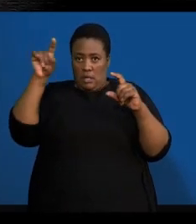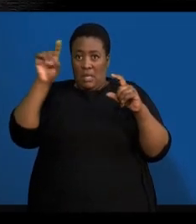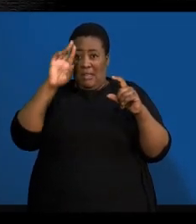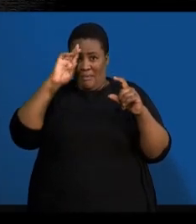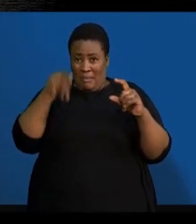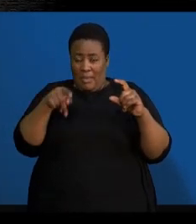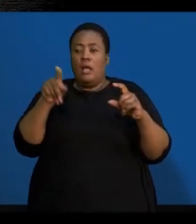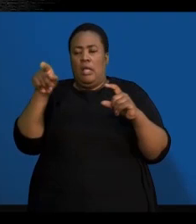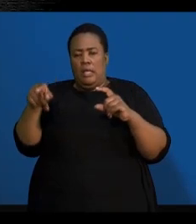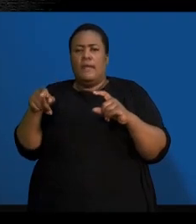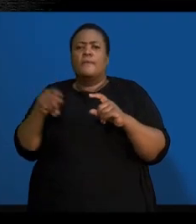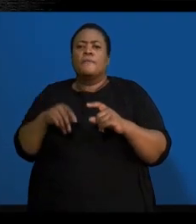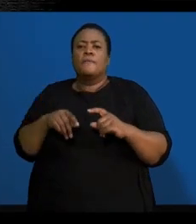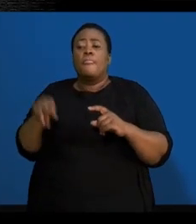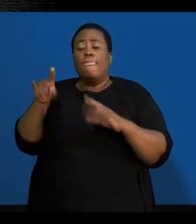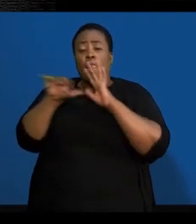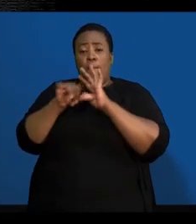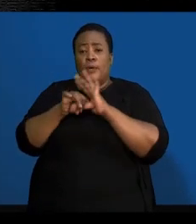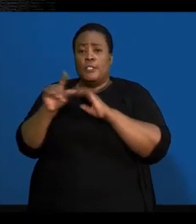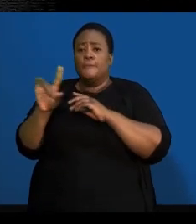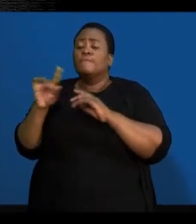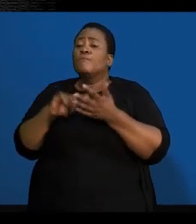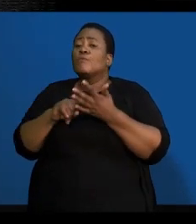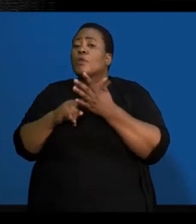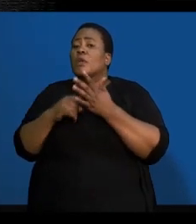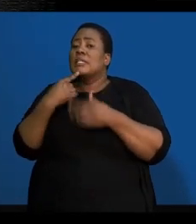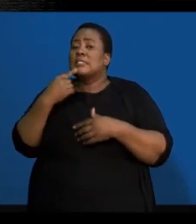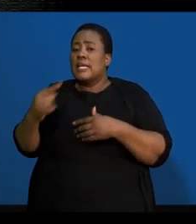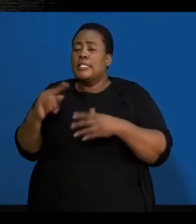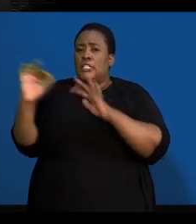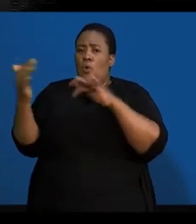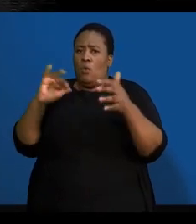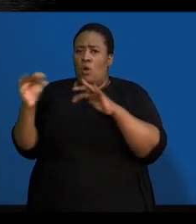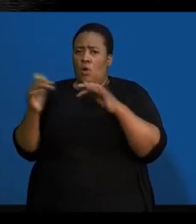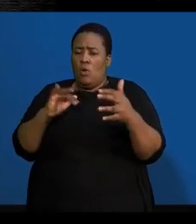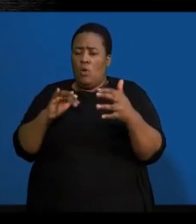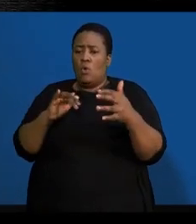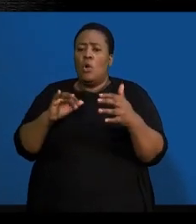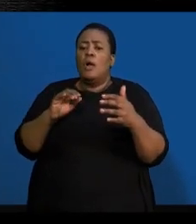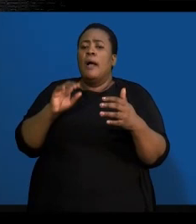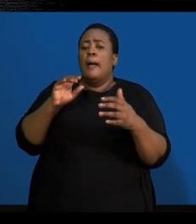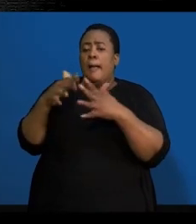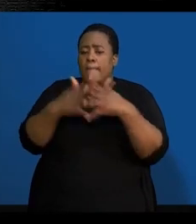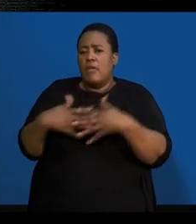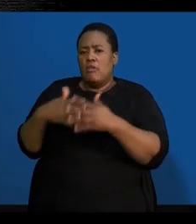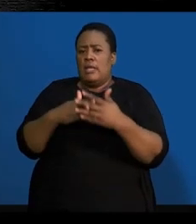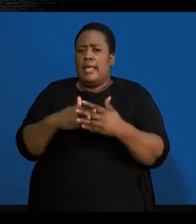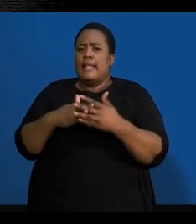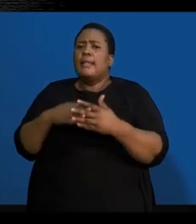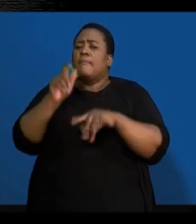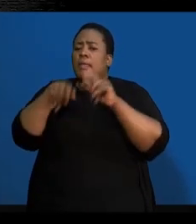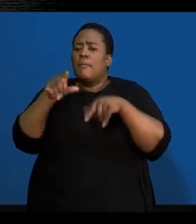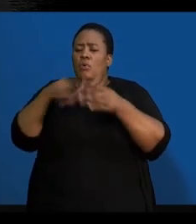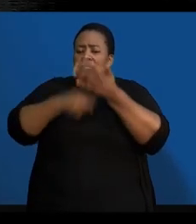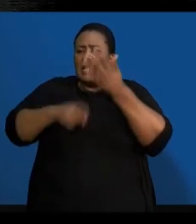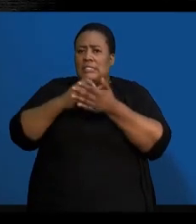And now this is the important one. It states that the war would cost American taxpayers millions of dollars, and it